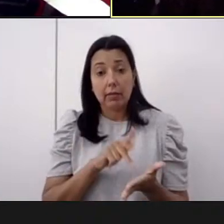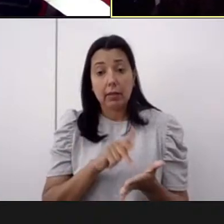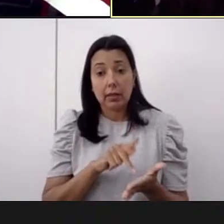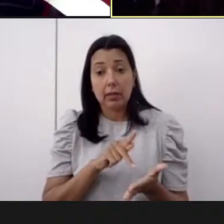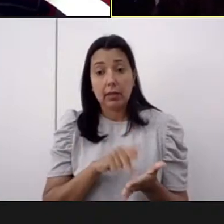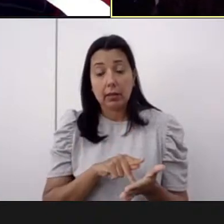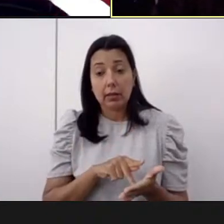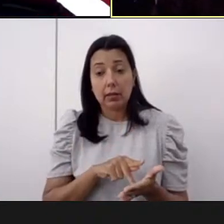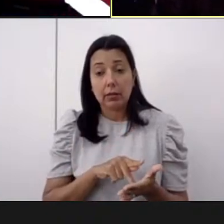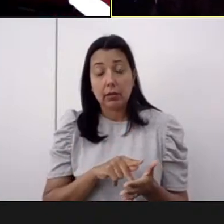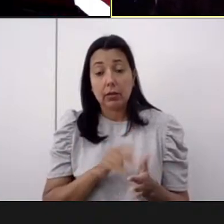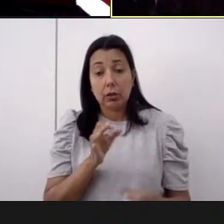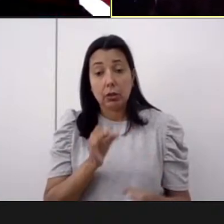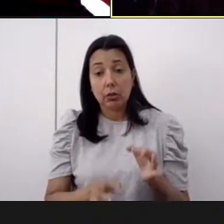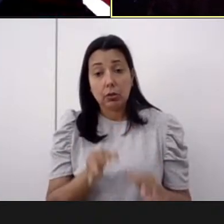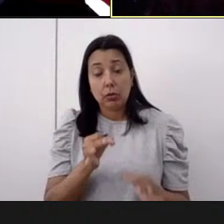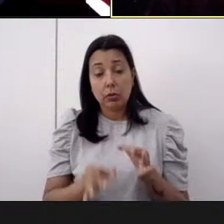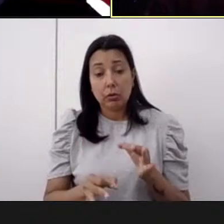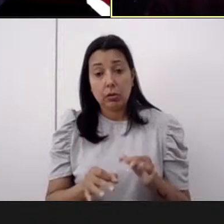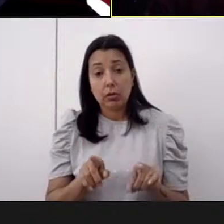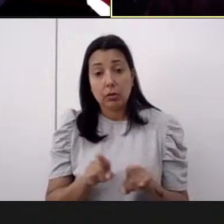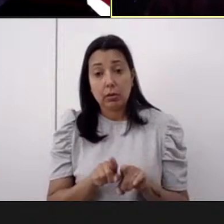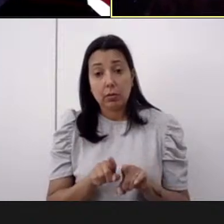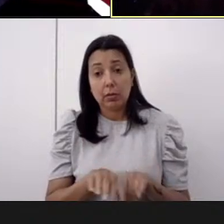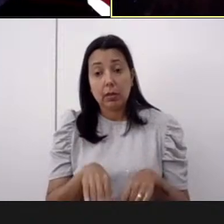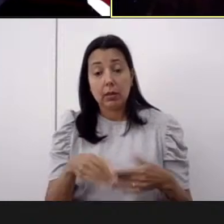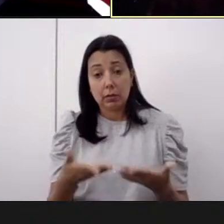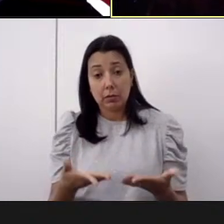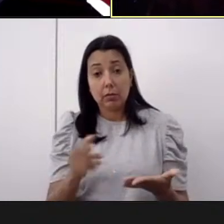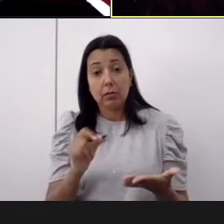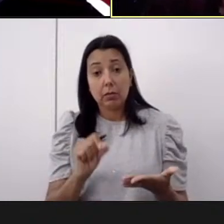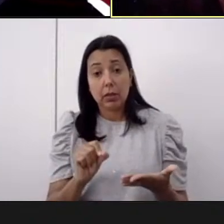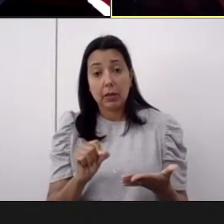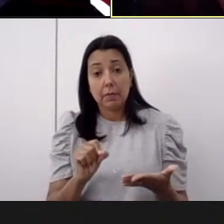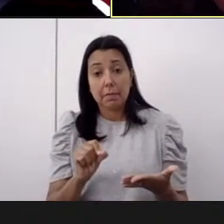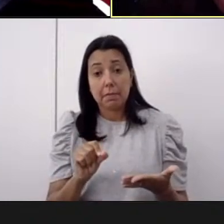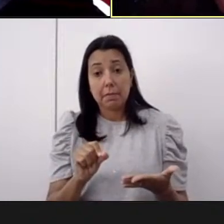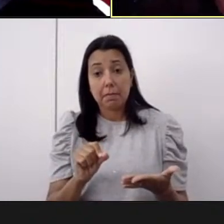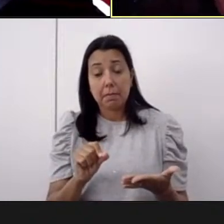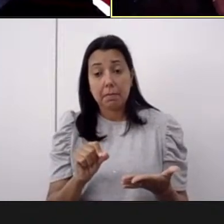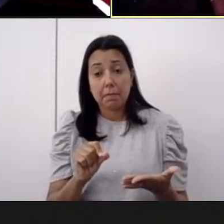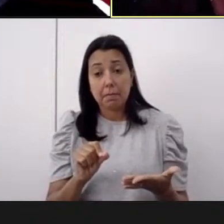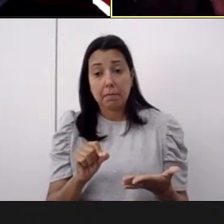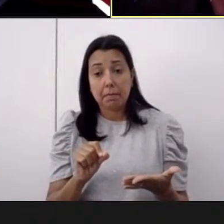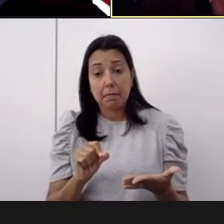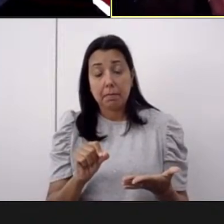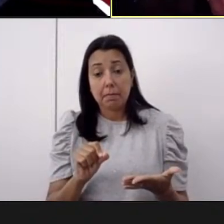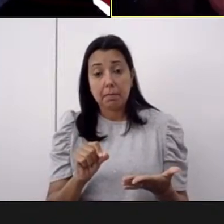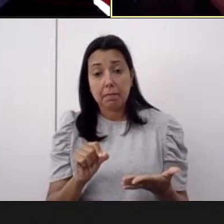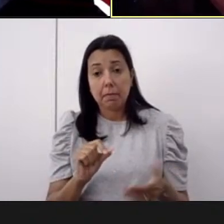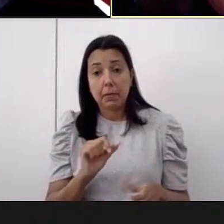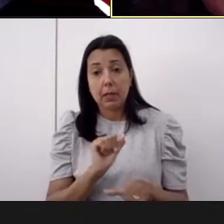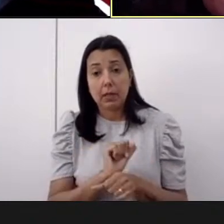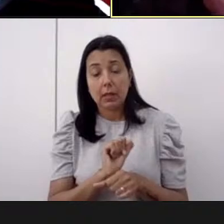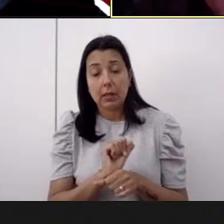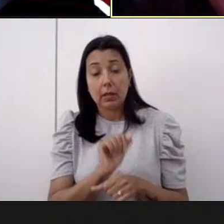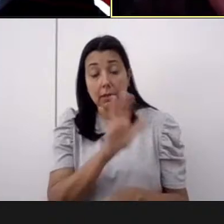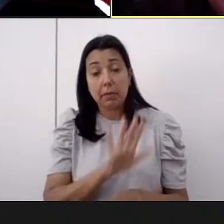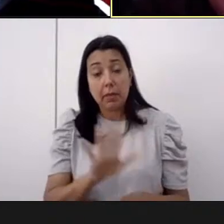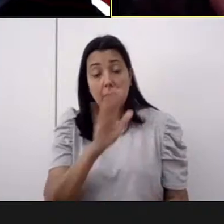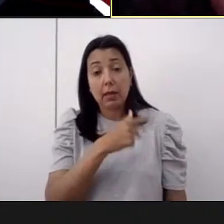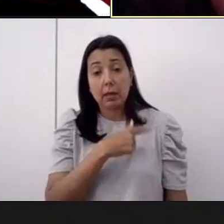judicialization of the public sphere. I hope everything was right. This was me trying to translate French to